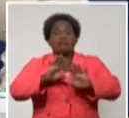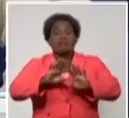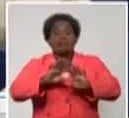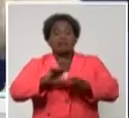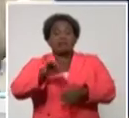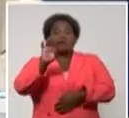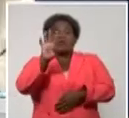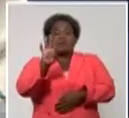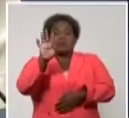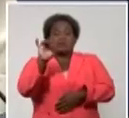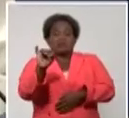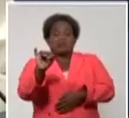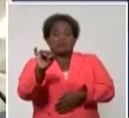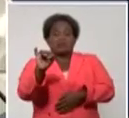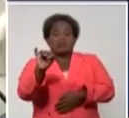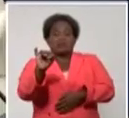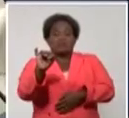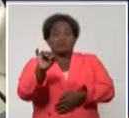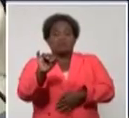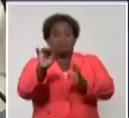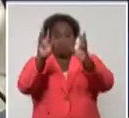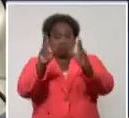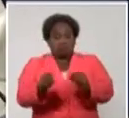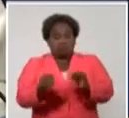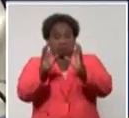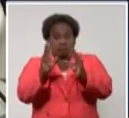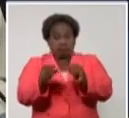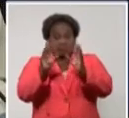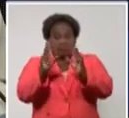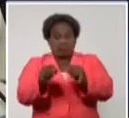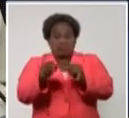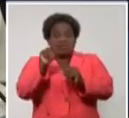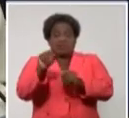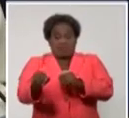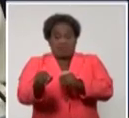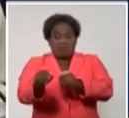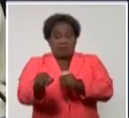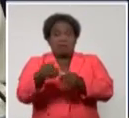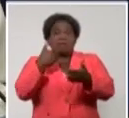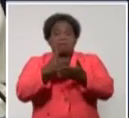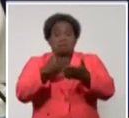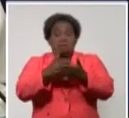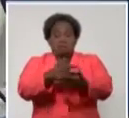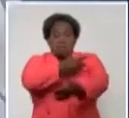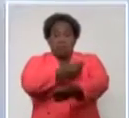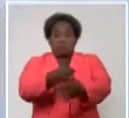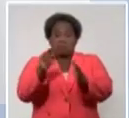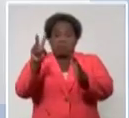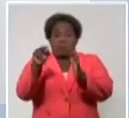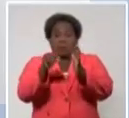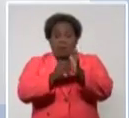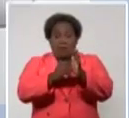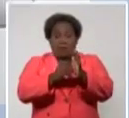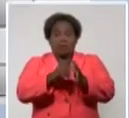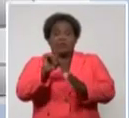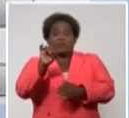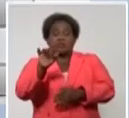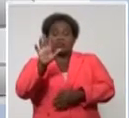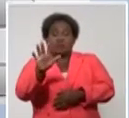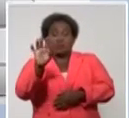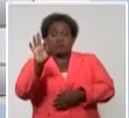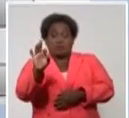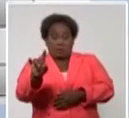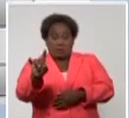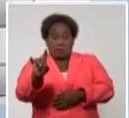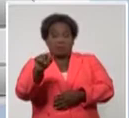Of the 2,959 samples processed, 1 tested positive for SARS-CoV-2